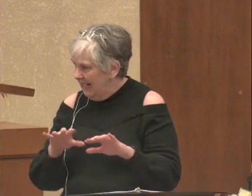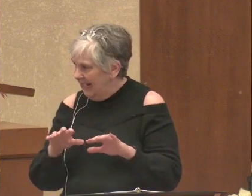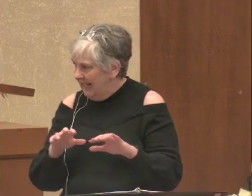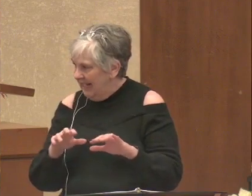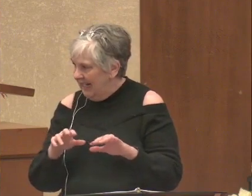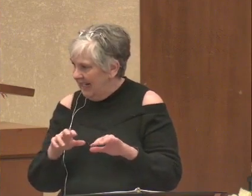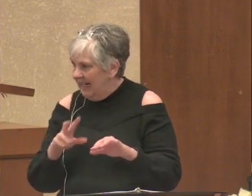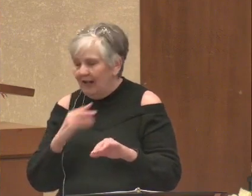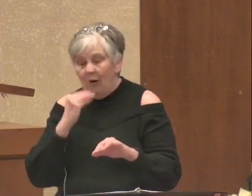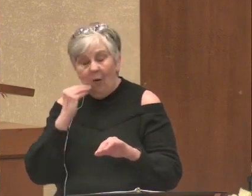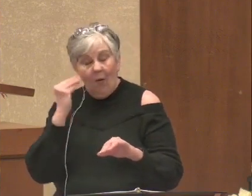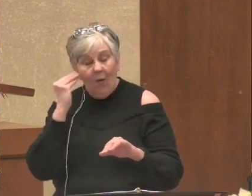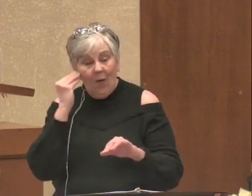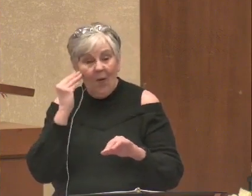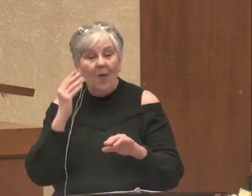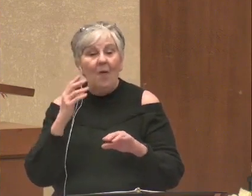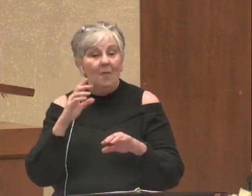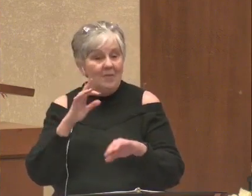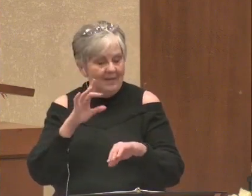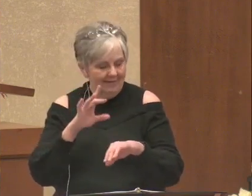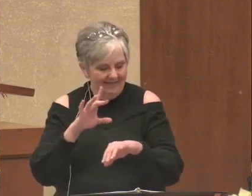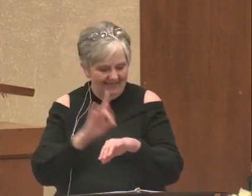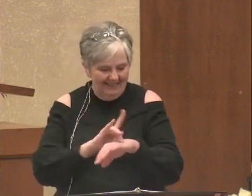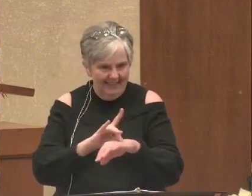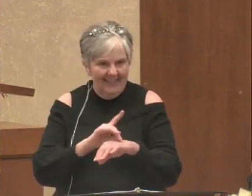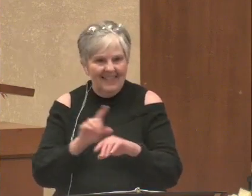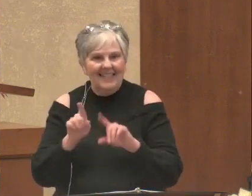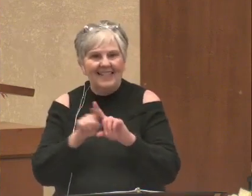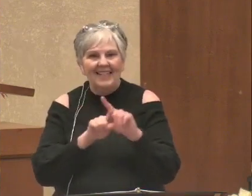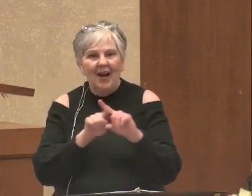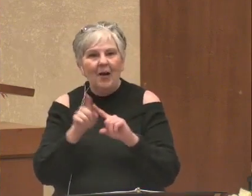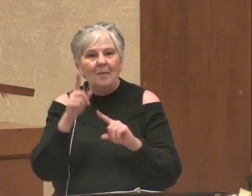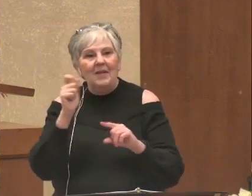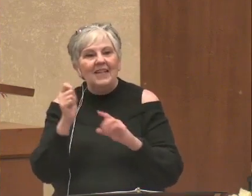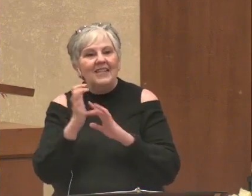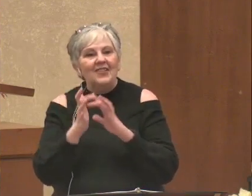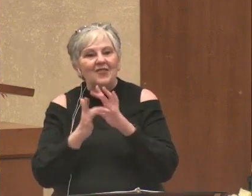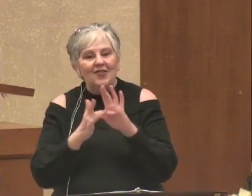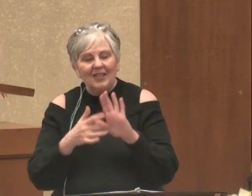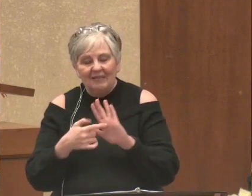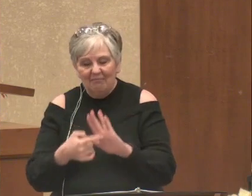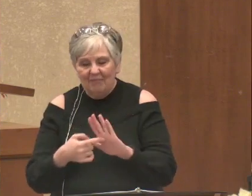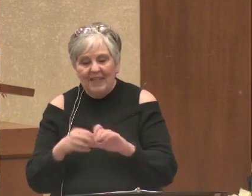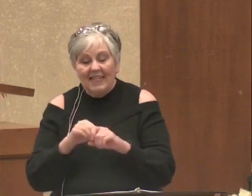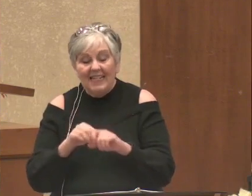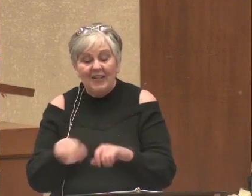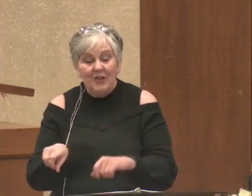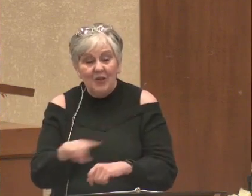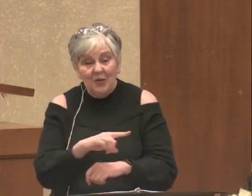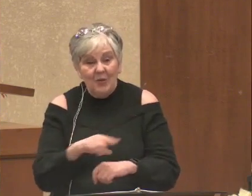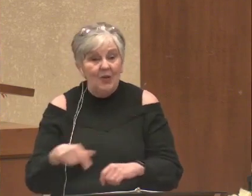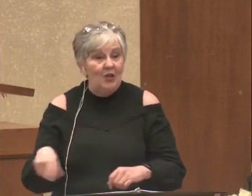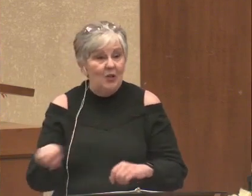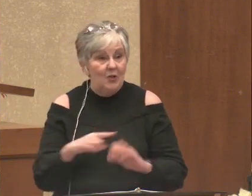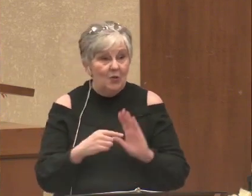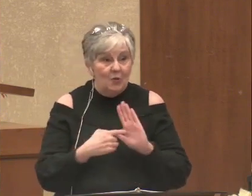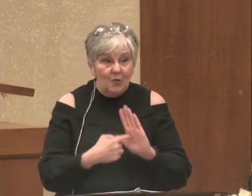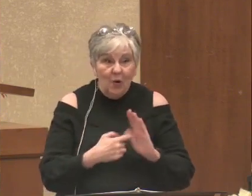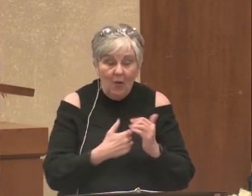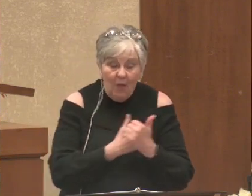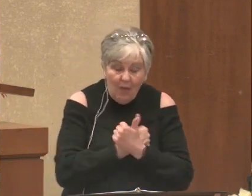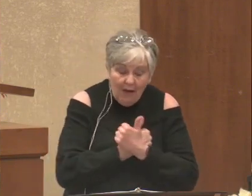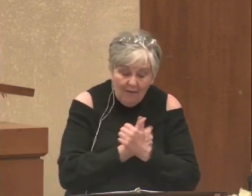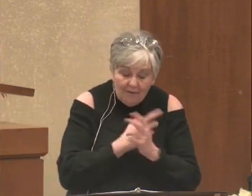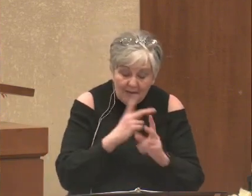back to your homes, because Jesus is also revealed in you. Whenever you show love to